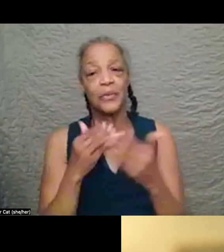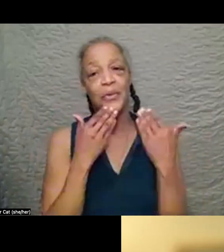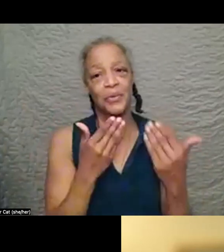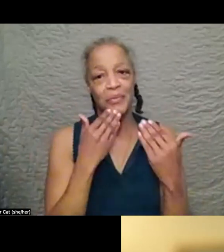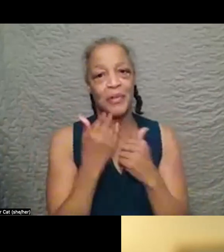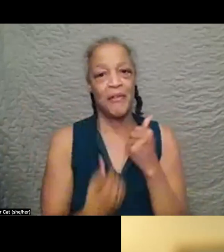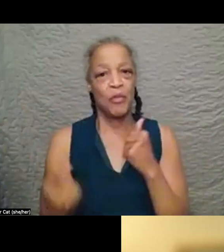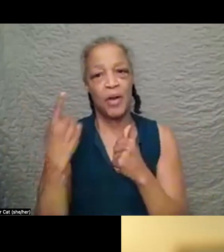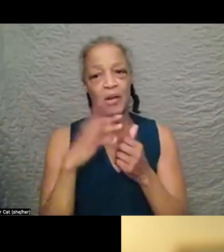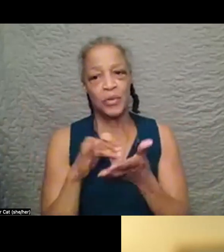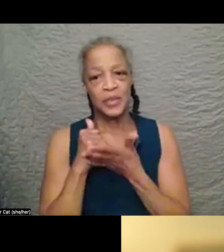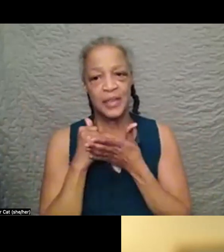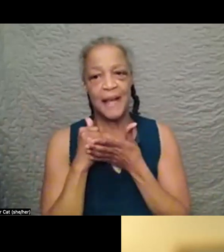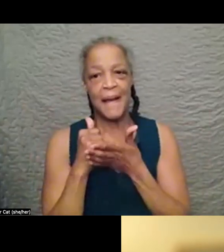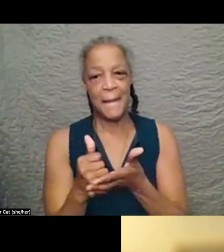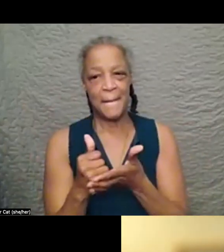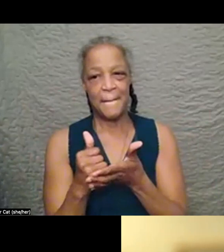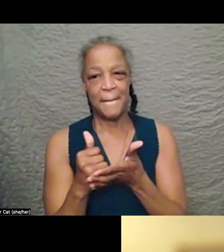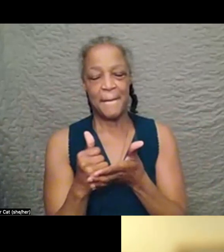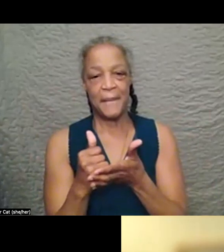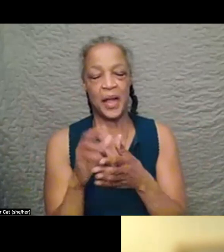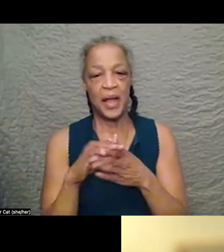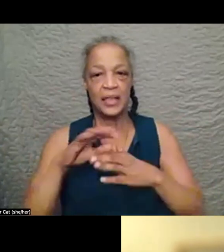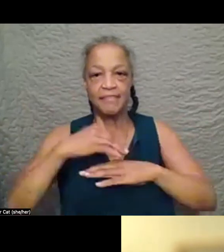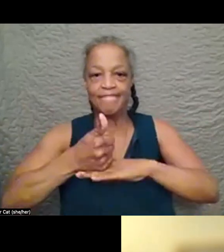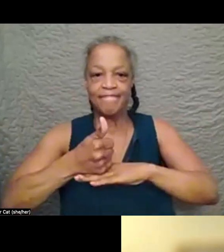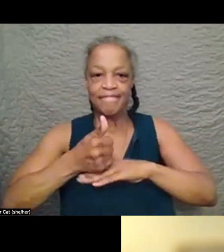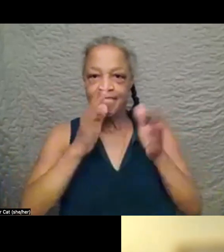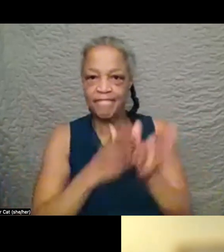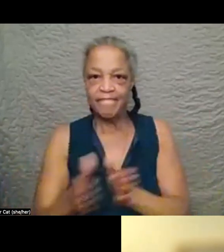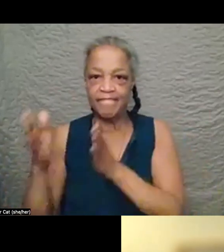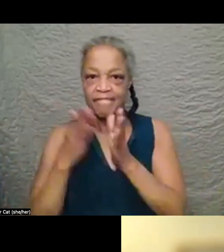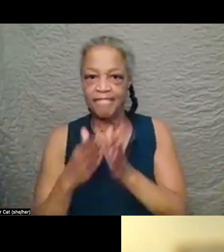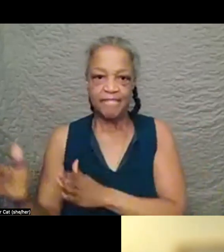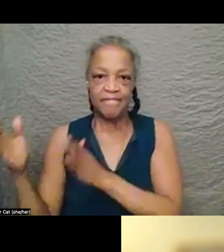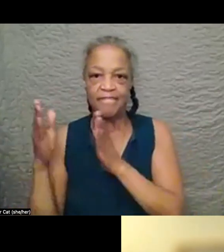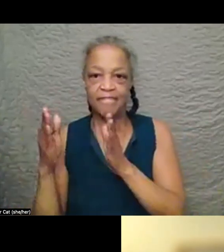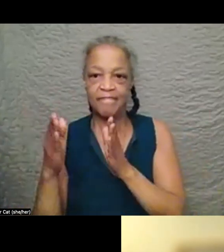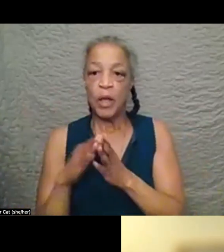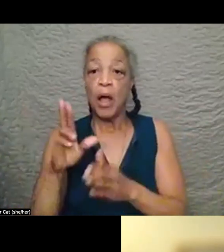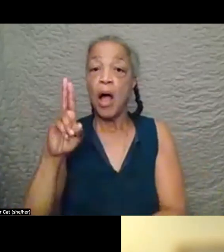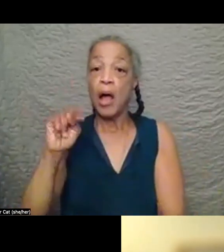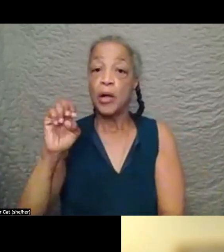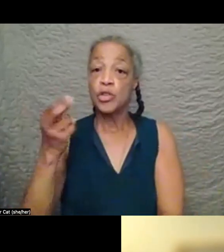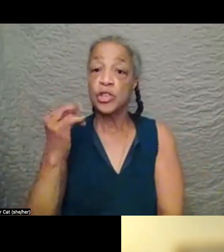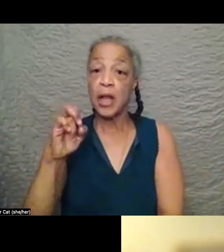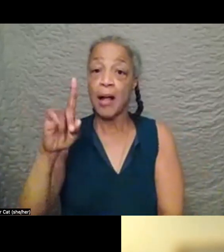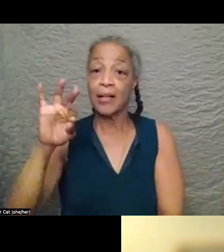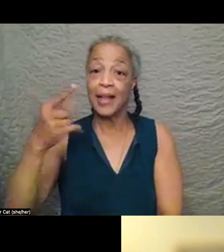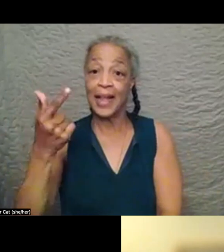everyone who's helped us put these together, including the Unshackling Freedom Squad, a group